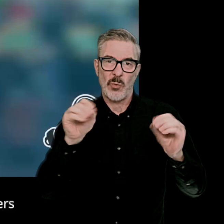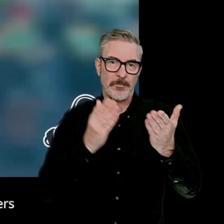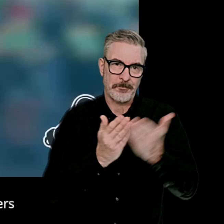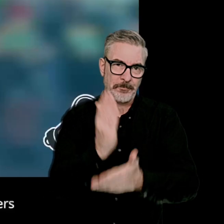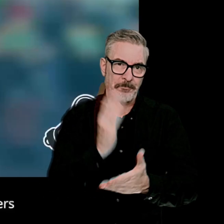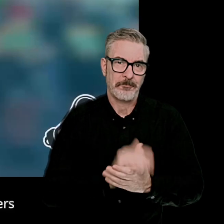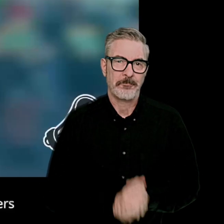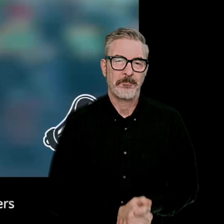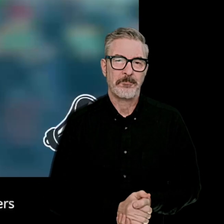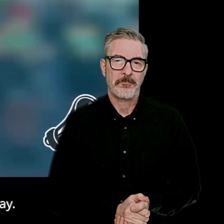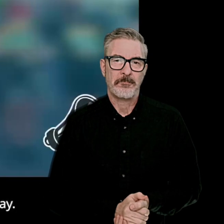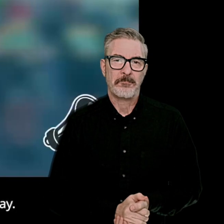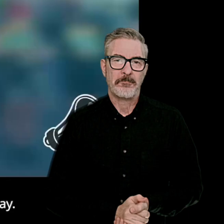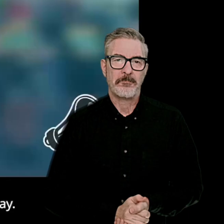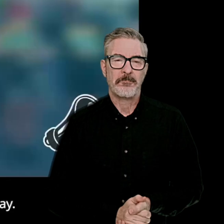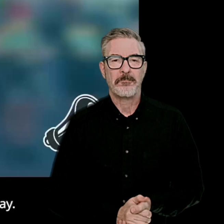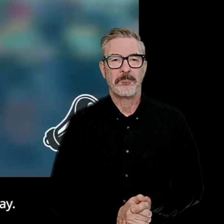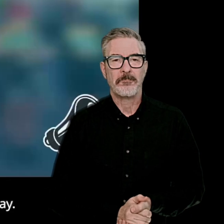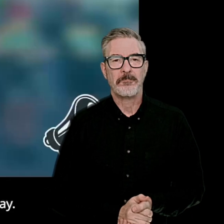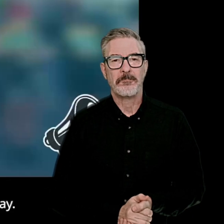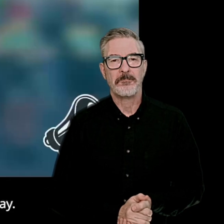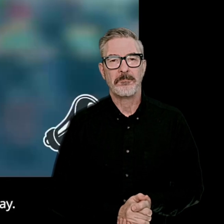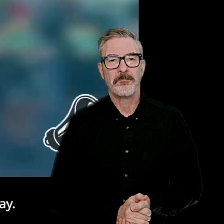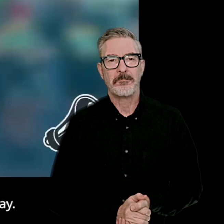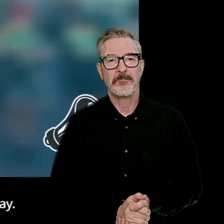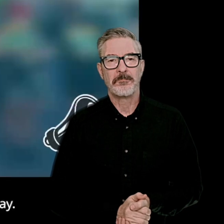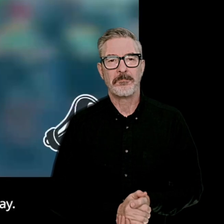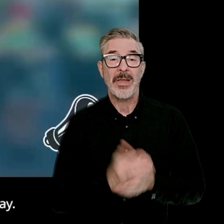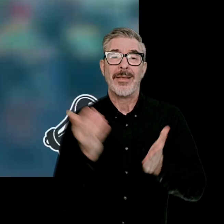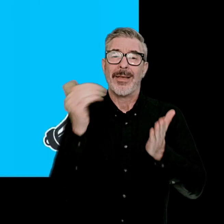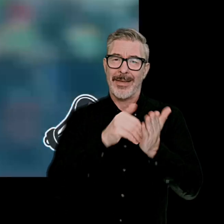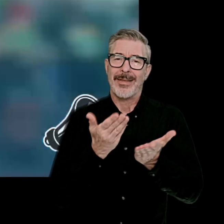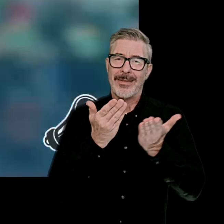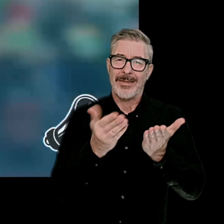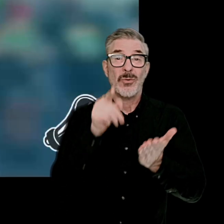It's important to note that farm workers are not entitled to statutory holiday pay.